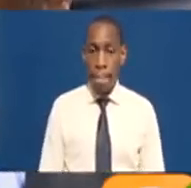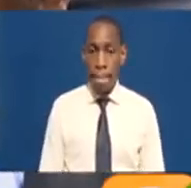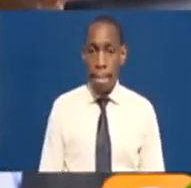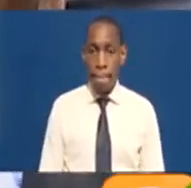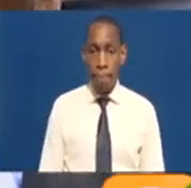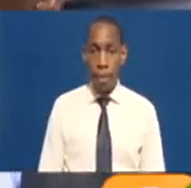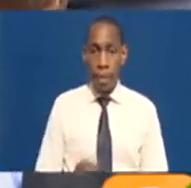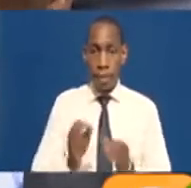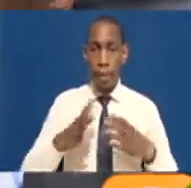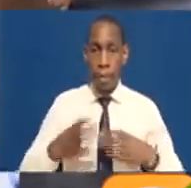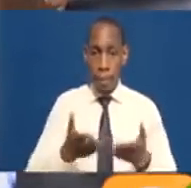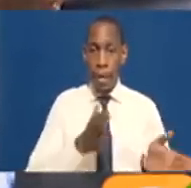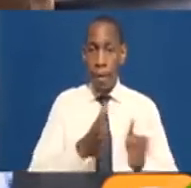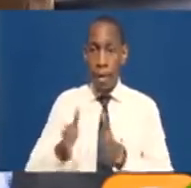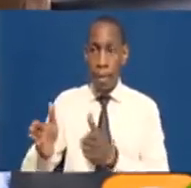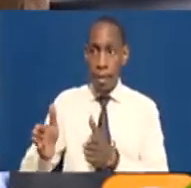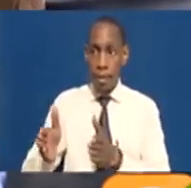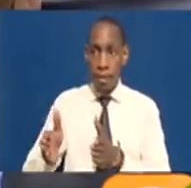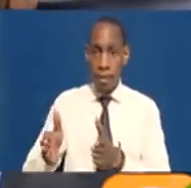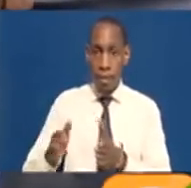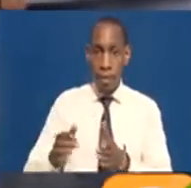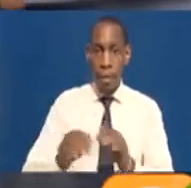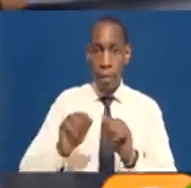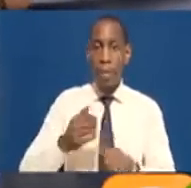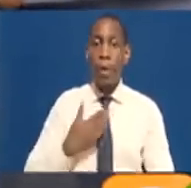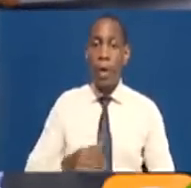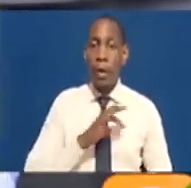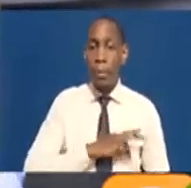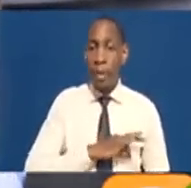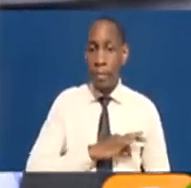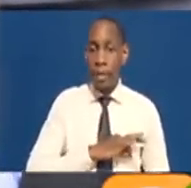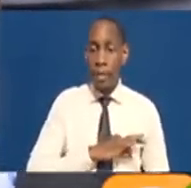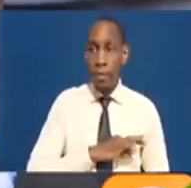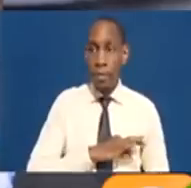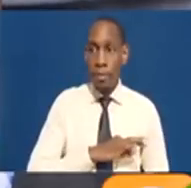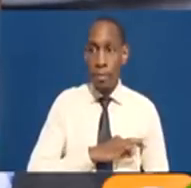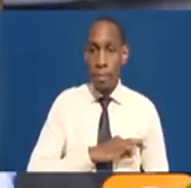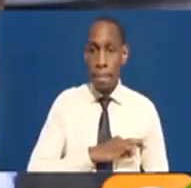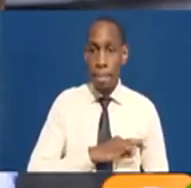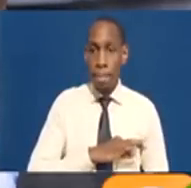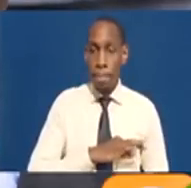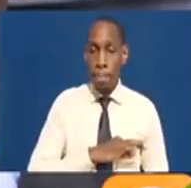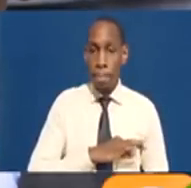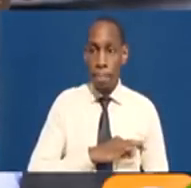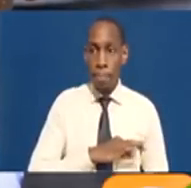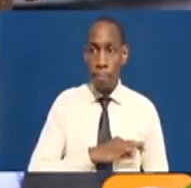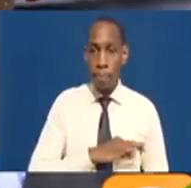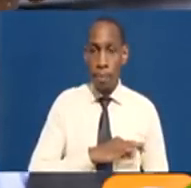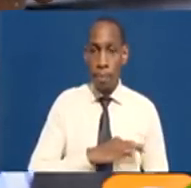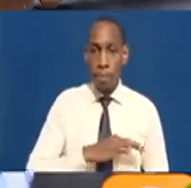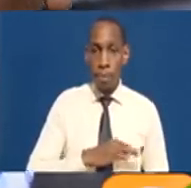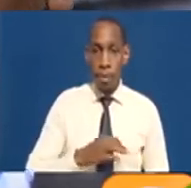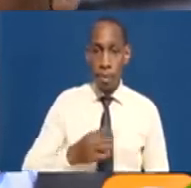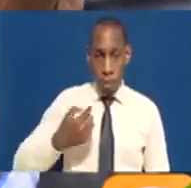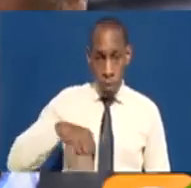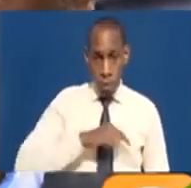people out there planning to see if they can reap where they did not sow, that is different. And for us, because we